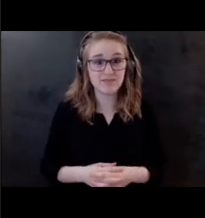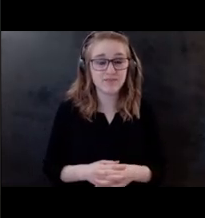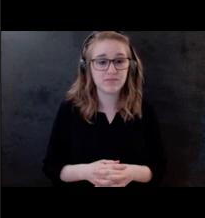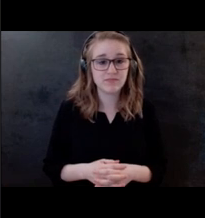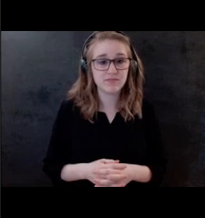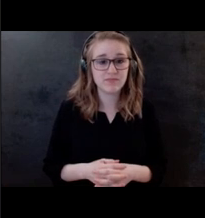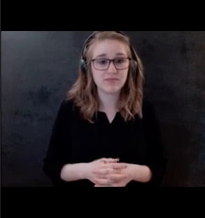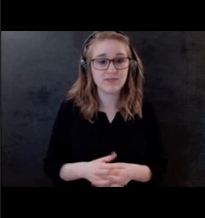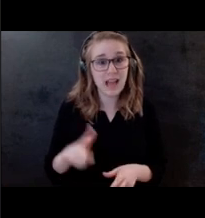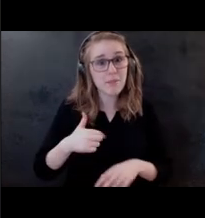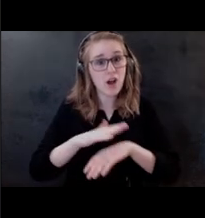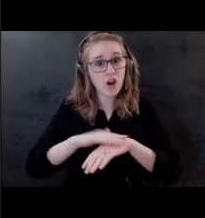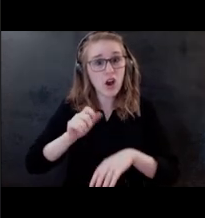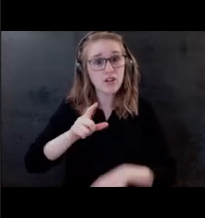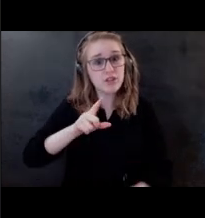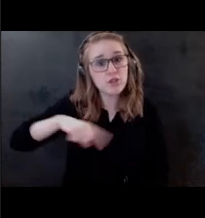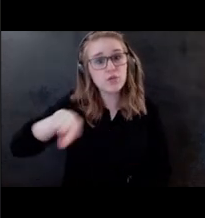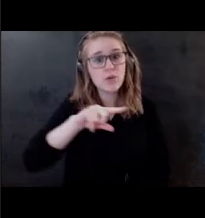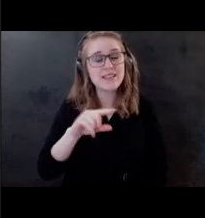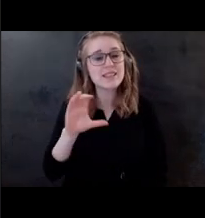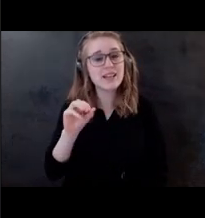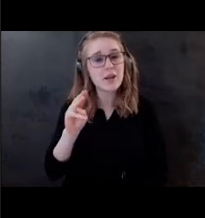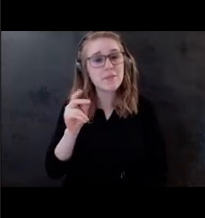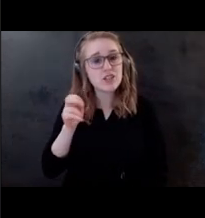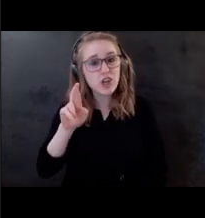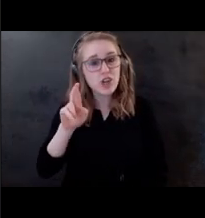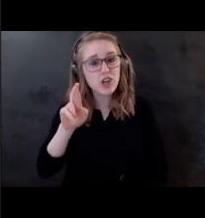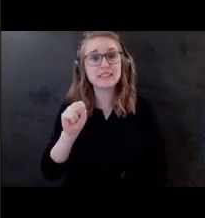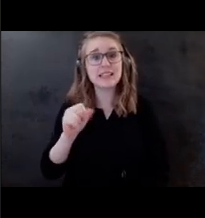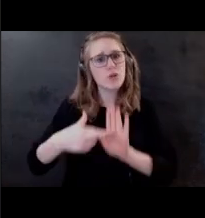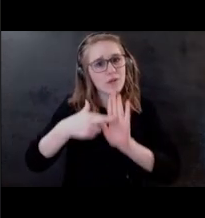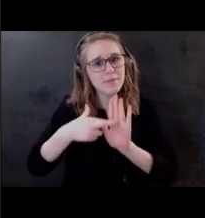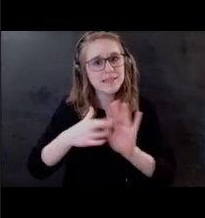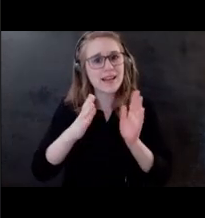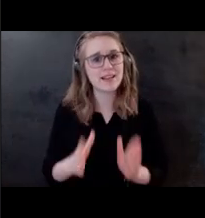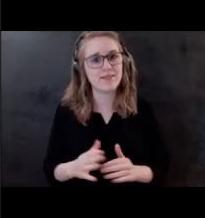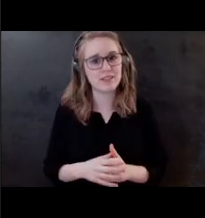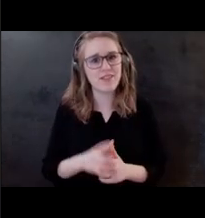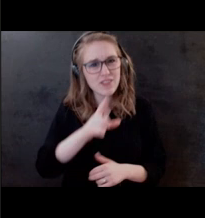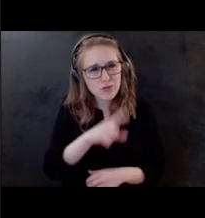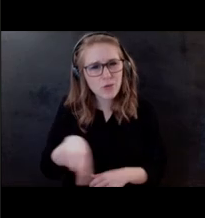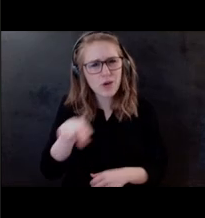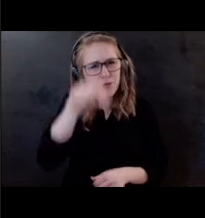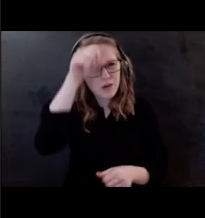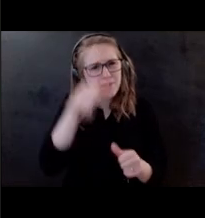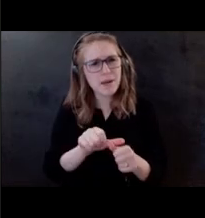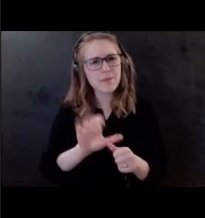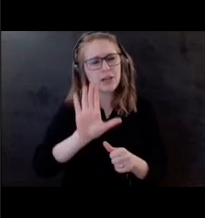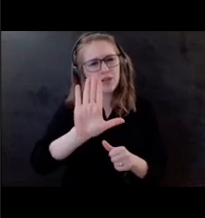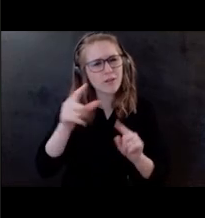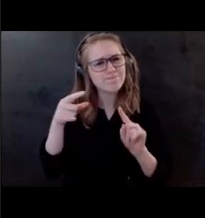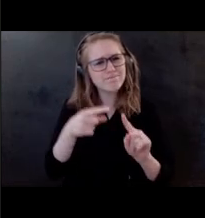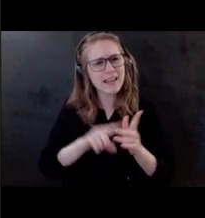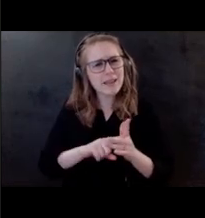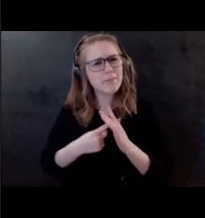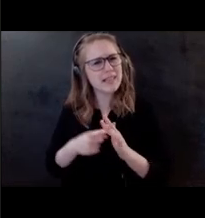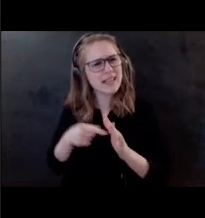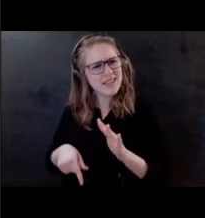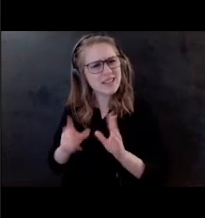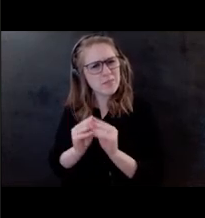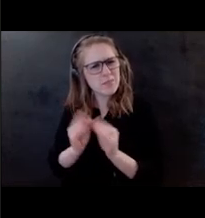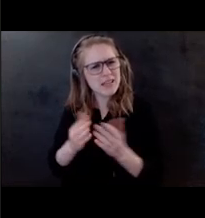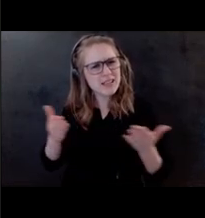to call on you as our commissioners, as our representatives, to remember what you said at the beginning of the meeting. You're here